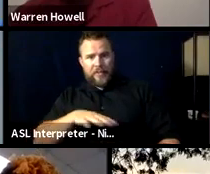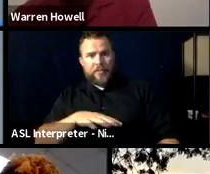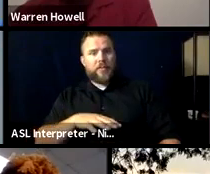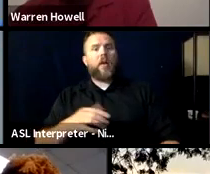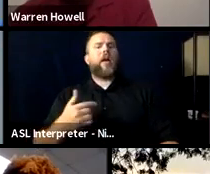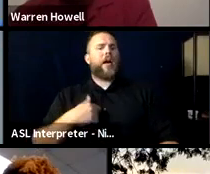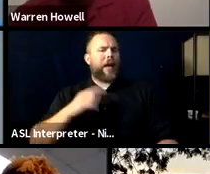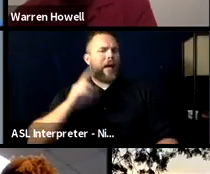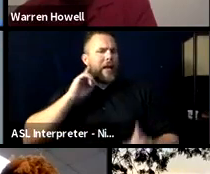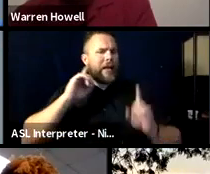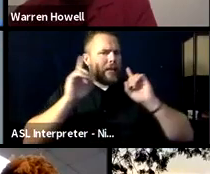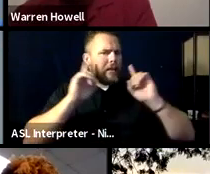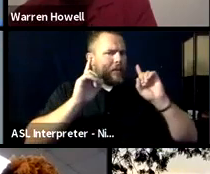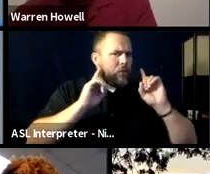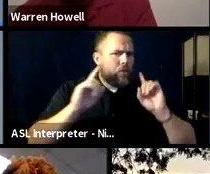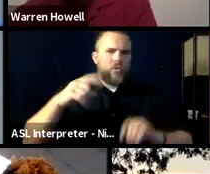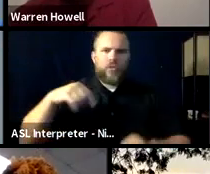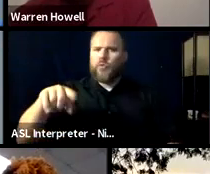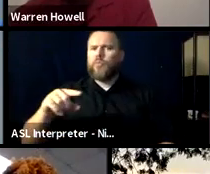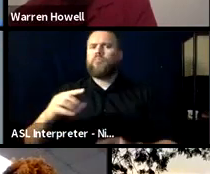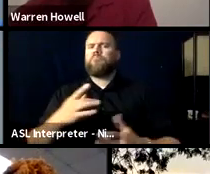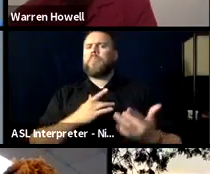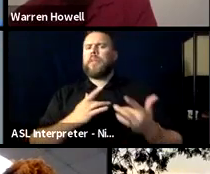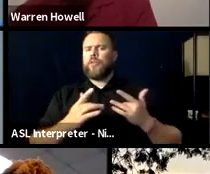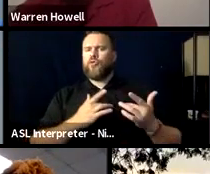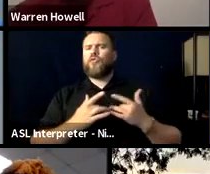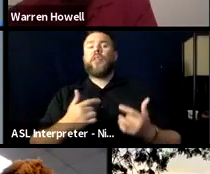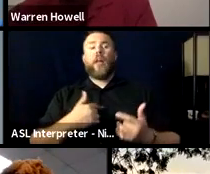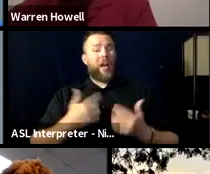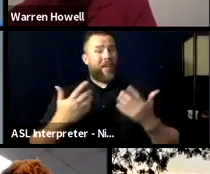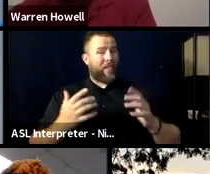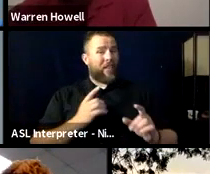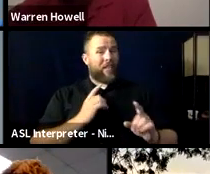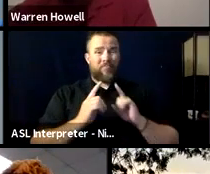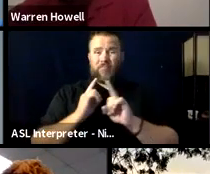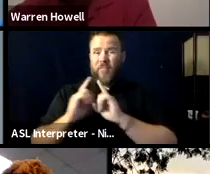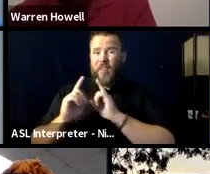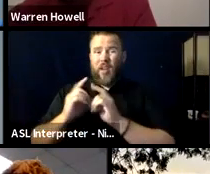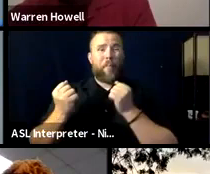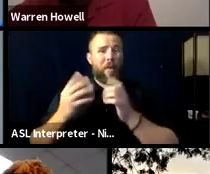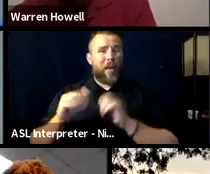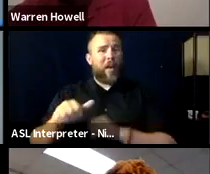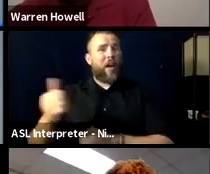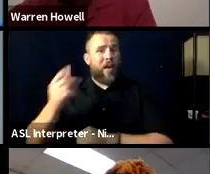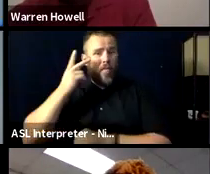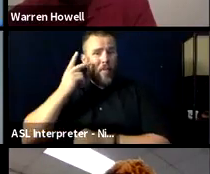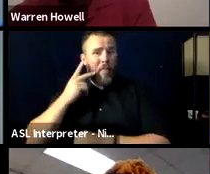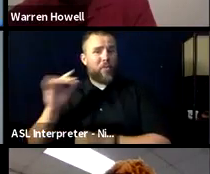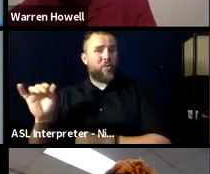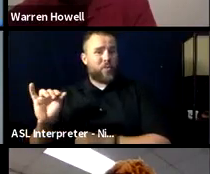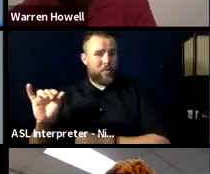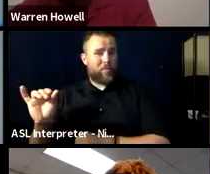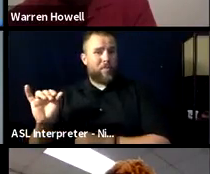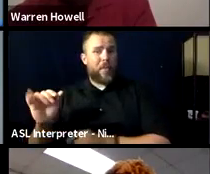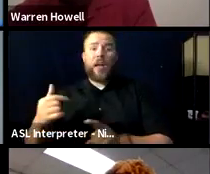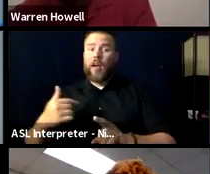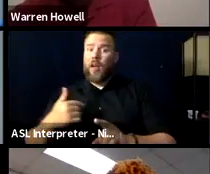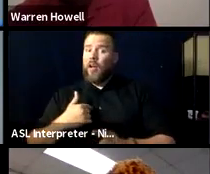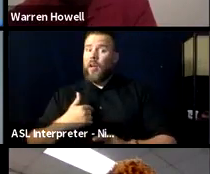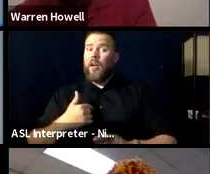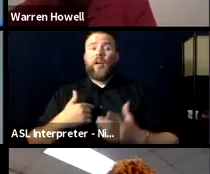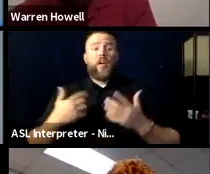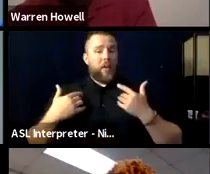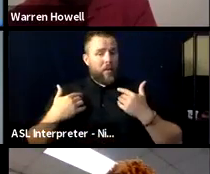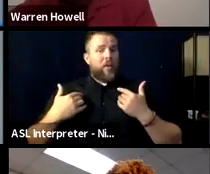and I've talked to all my fellow parents as well, and what we have really considered. I have personally lived through the fear that you all are